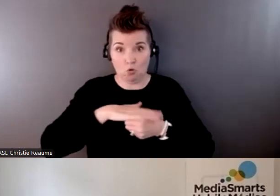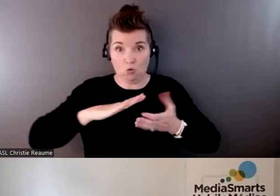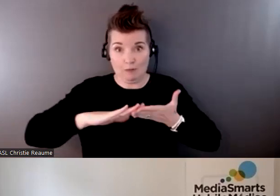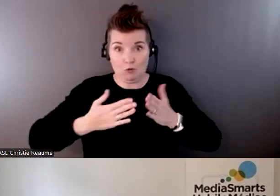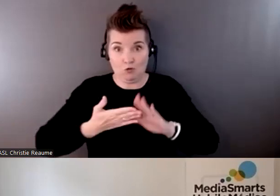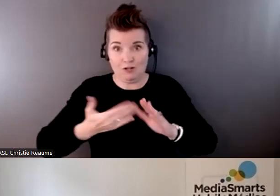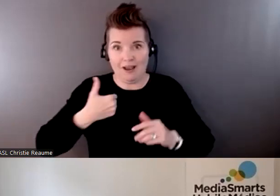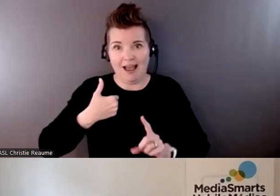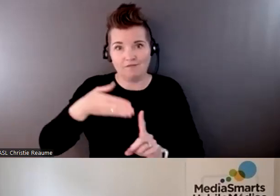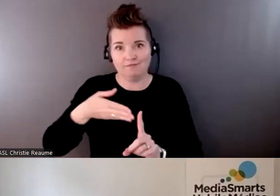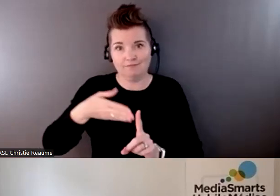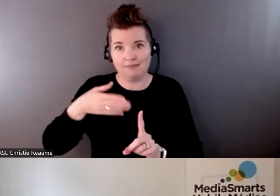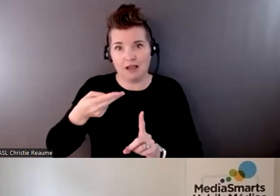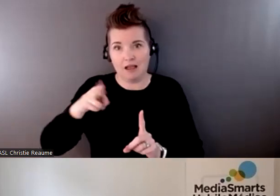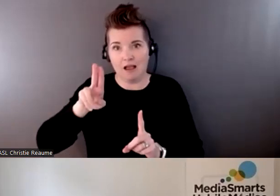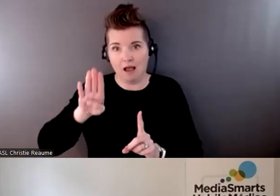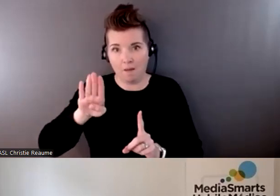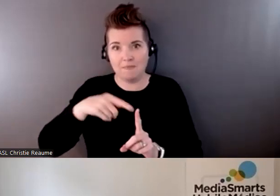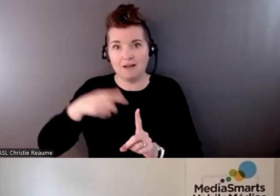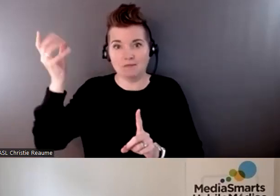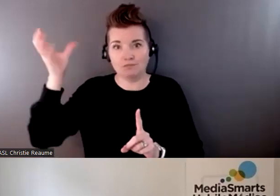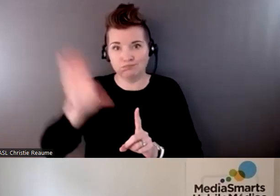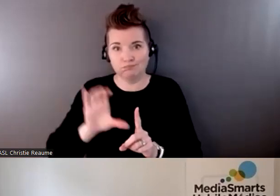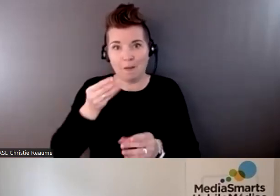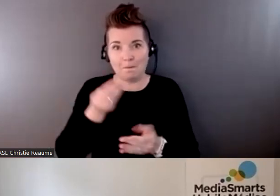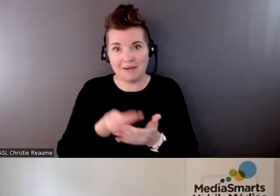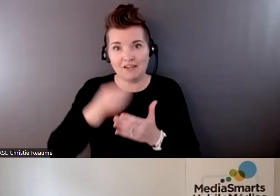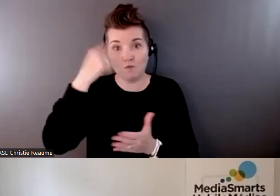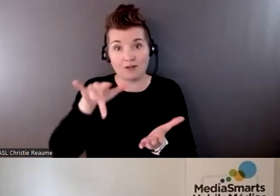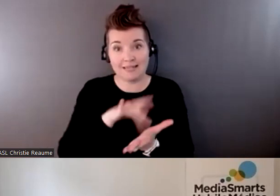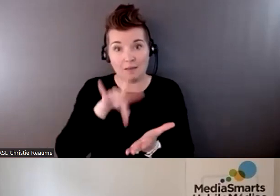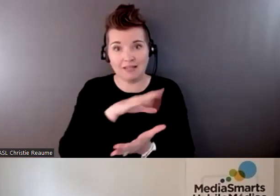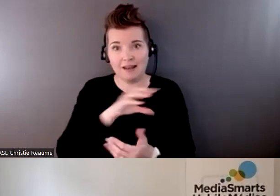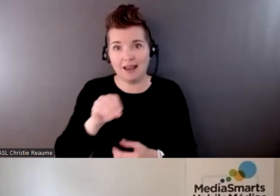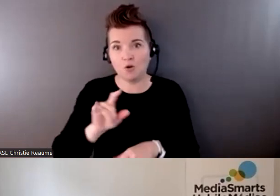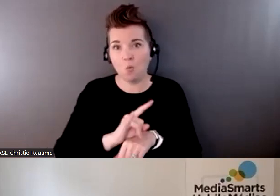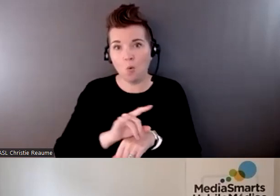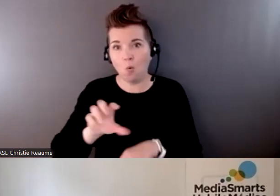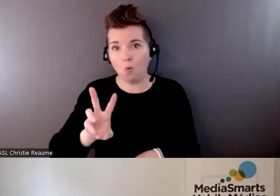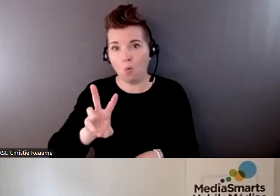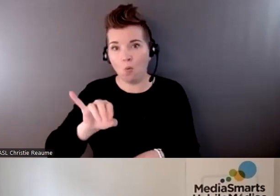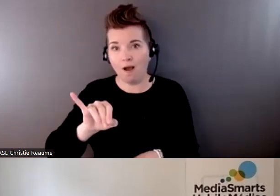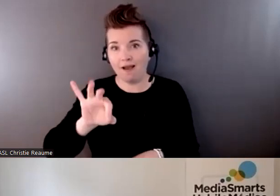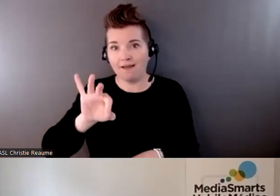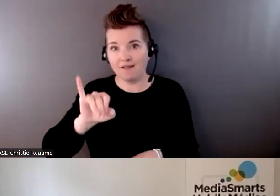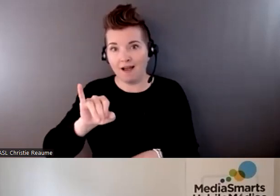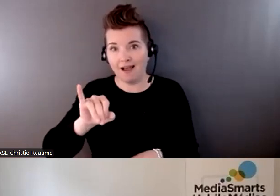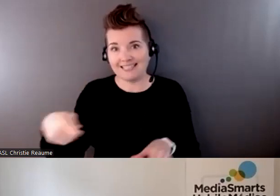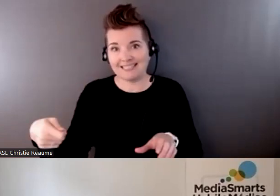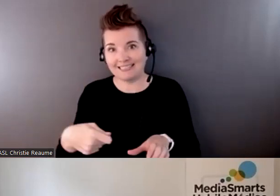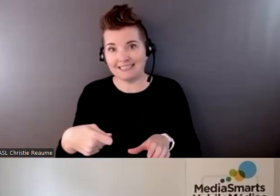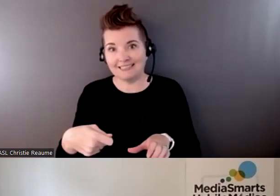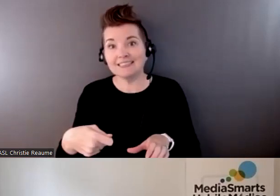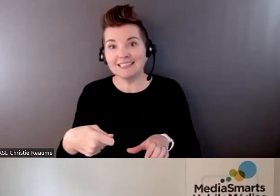received funding for tablets and also Wi-Fi sticks so we were able to make sure that the people who came to our programming did have